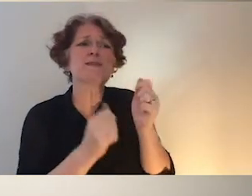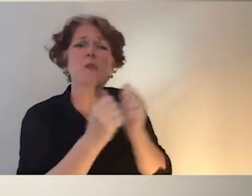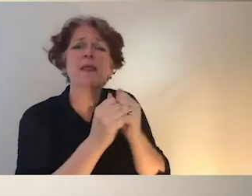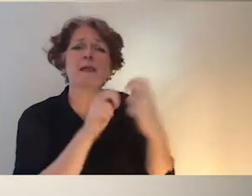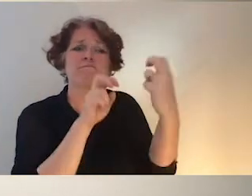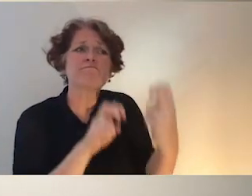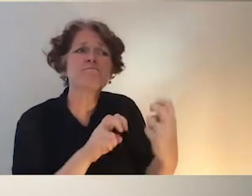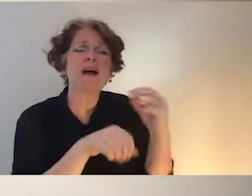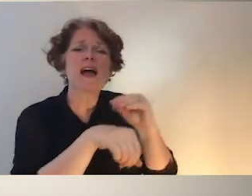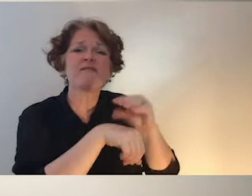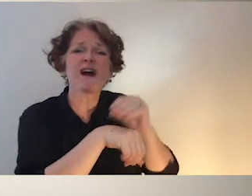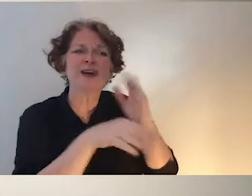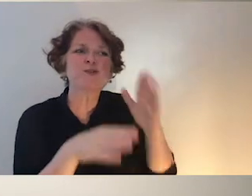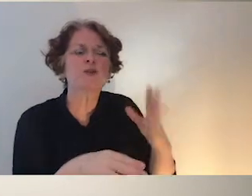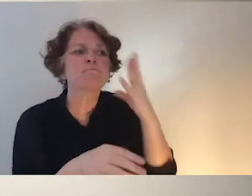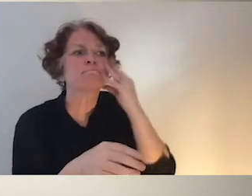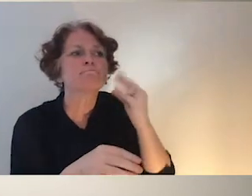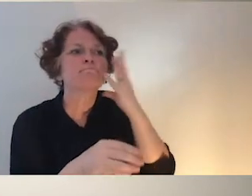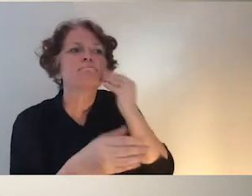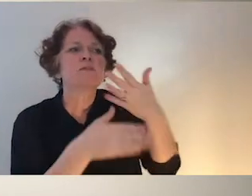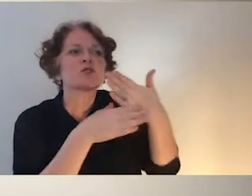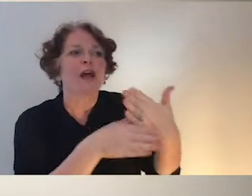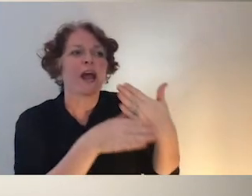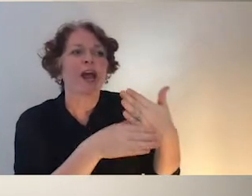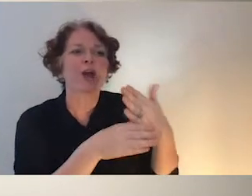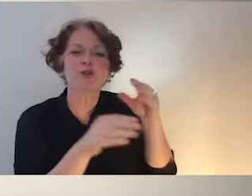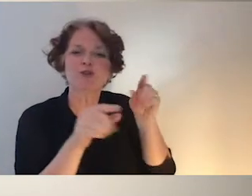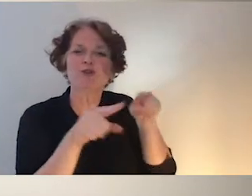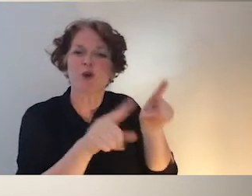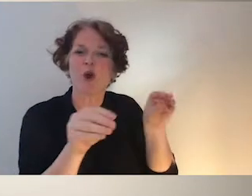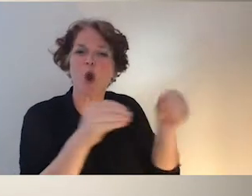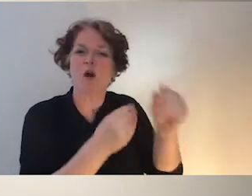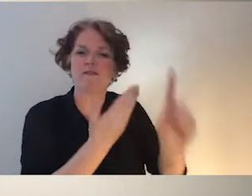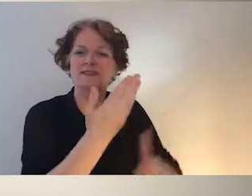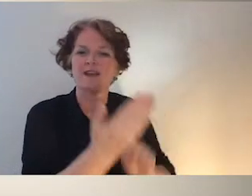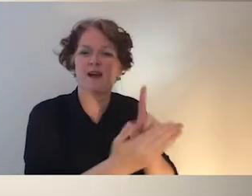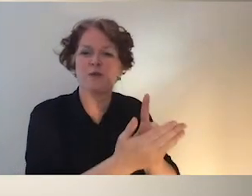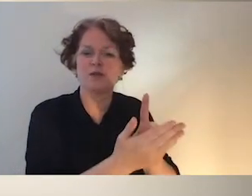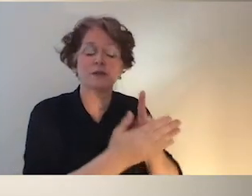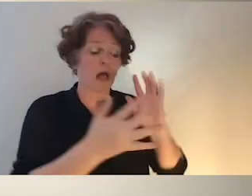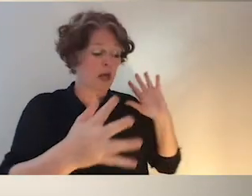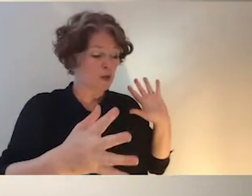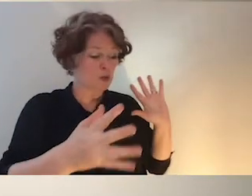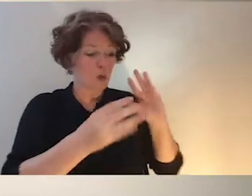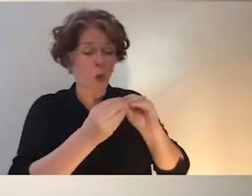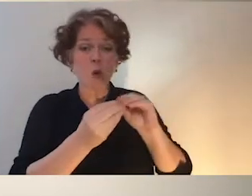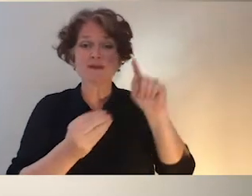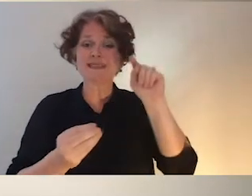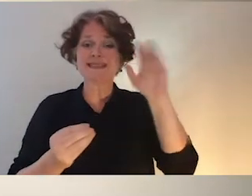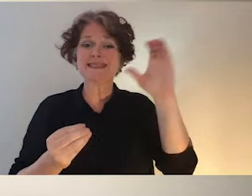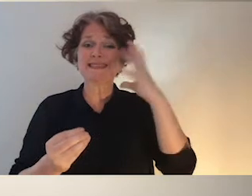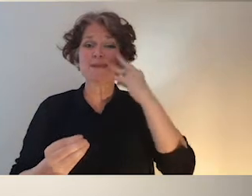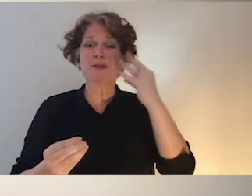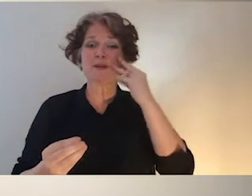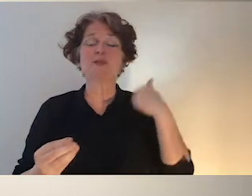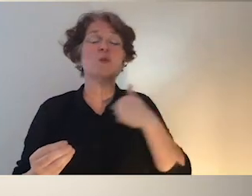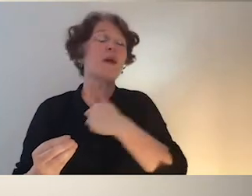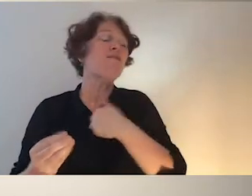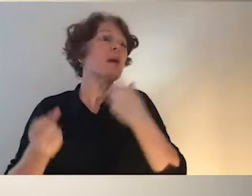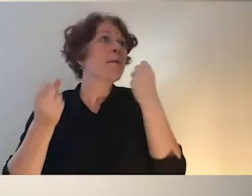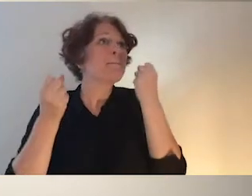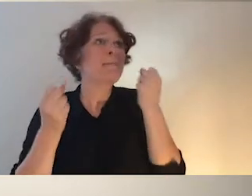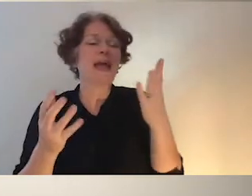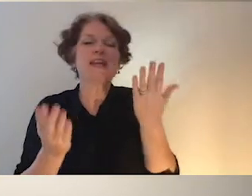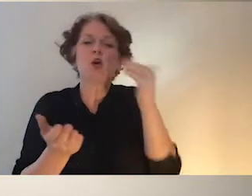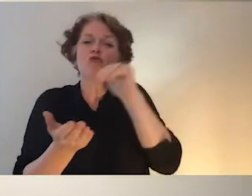experiences and wisdom with me during office hours. As we reflect on the entirety of our TC experience, we each have many